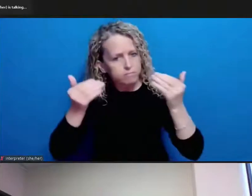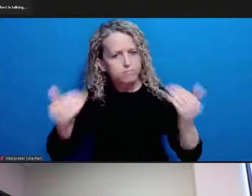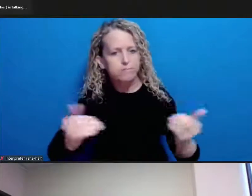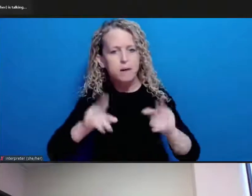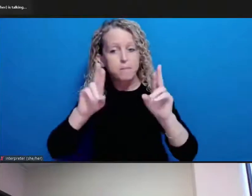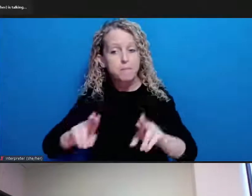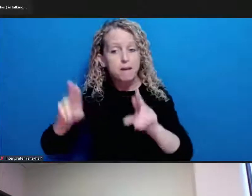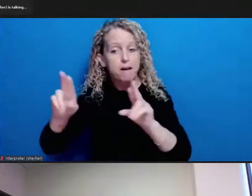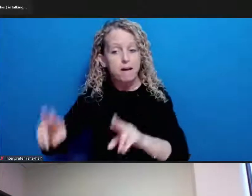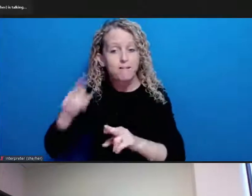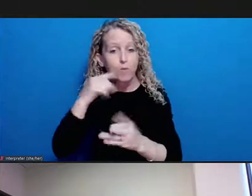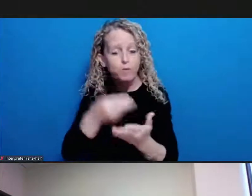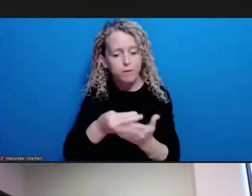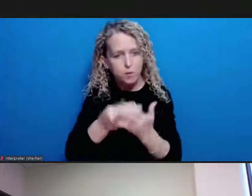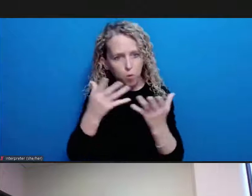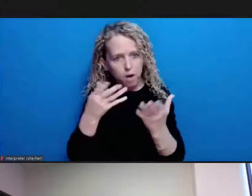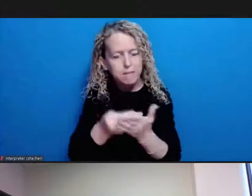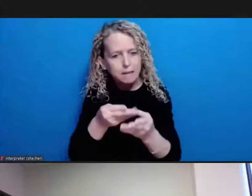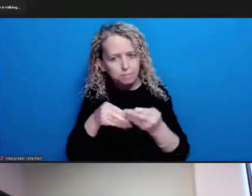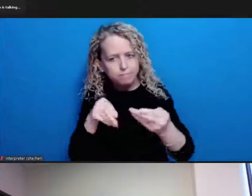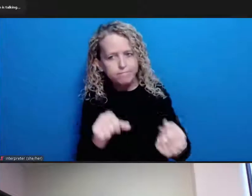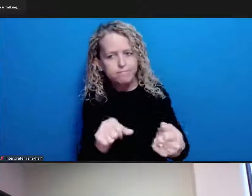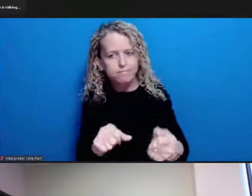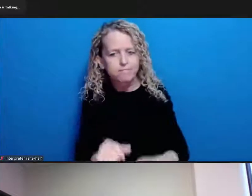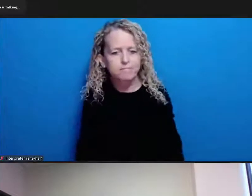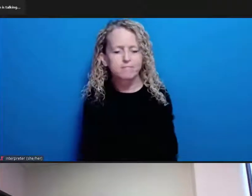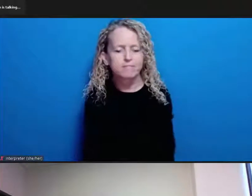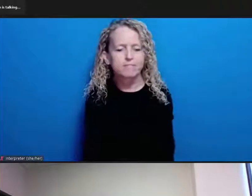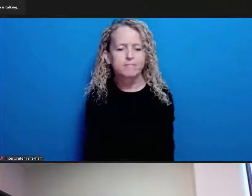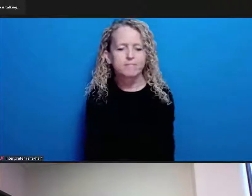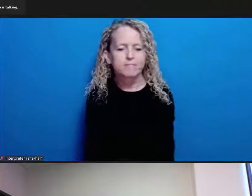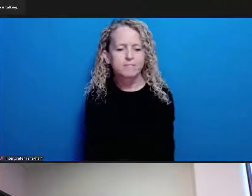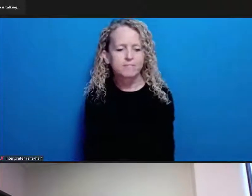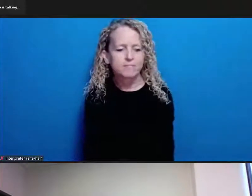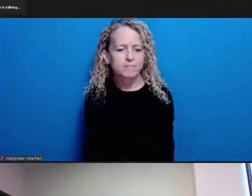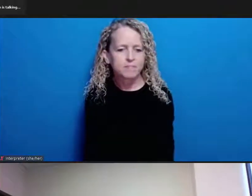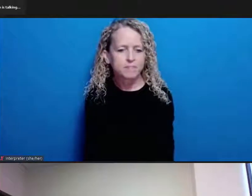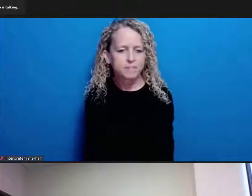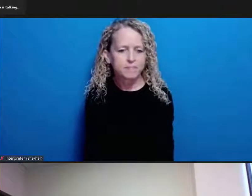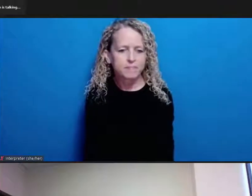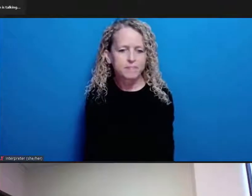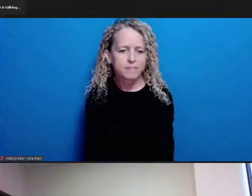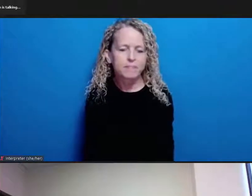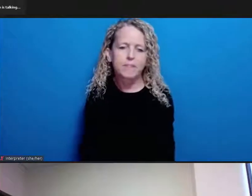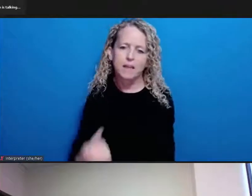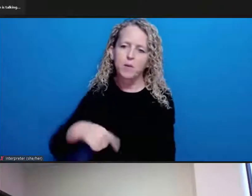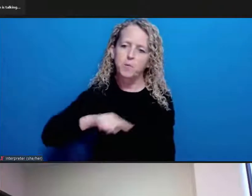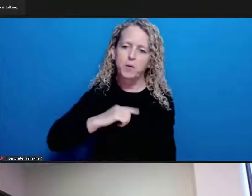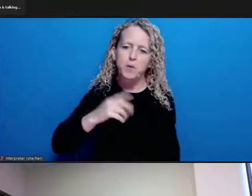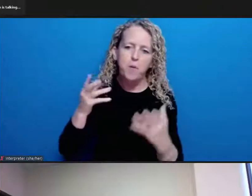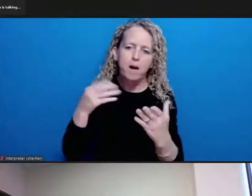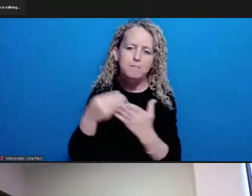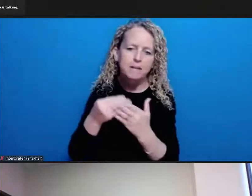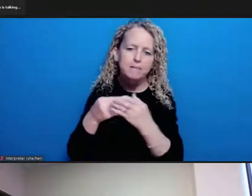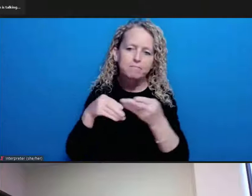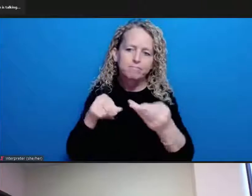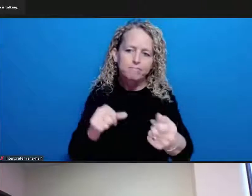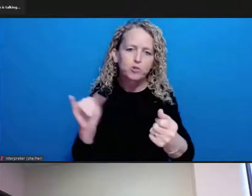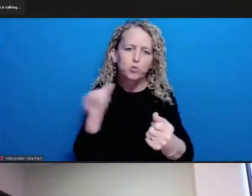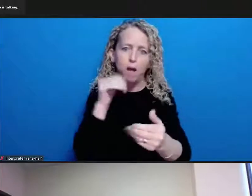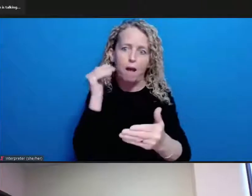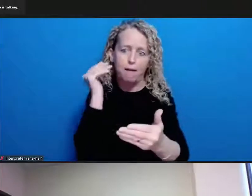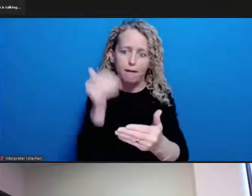want the money to be spent. Well, yes, and I think we want it to be spent too. And let's not wait till 2030